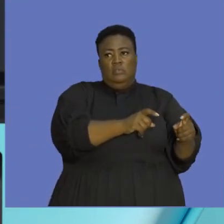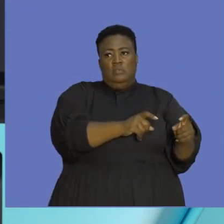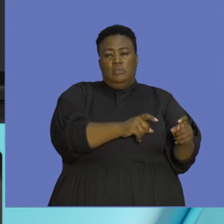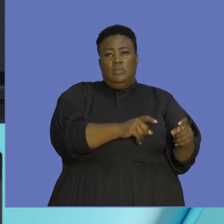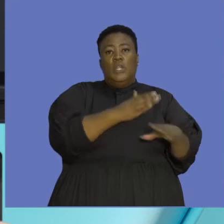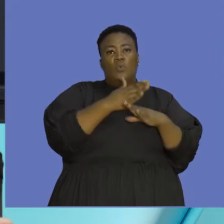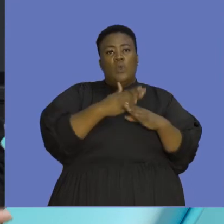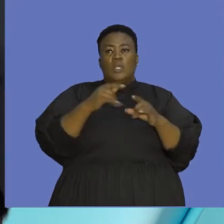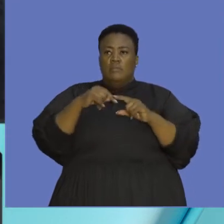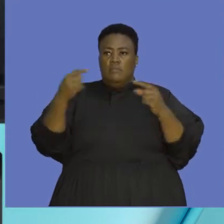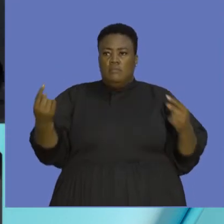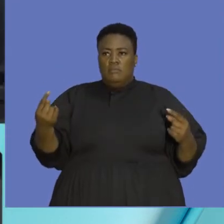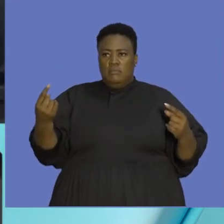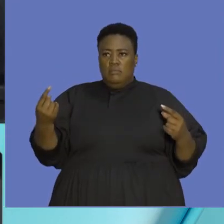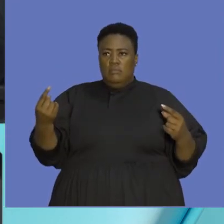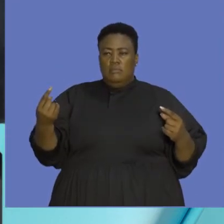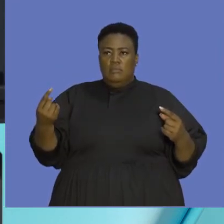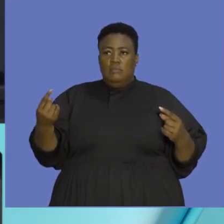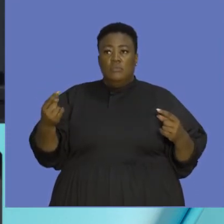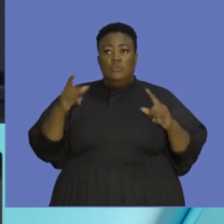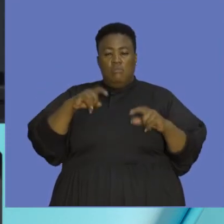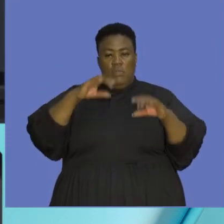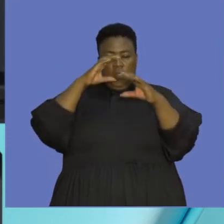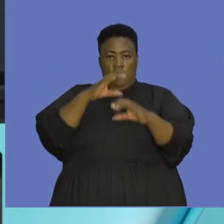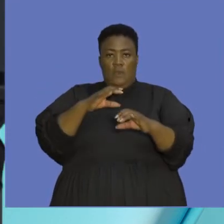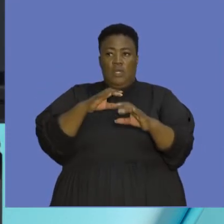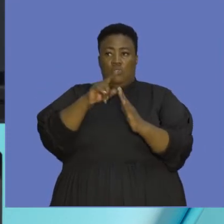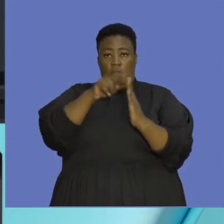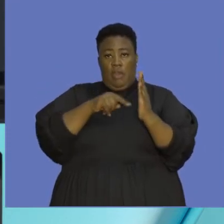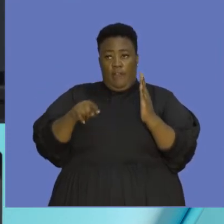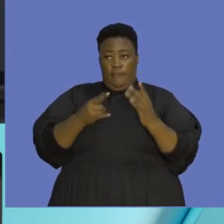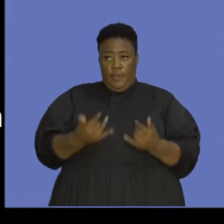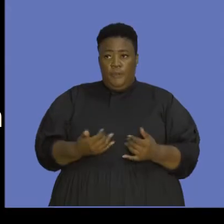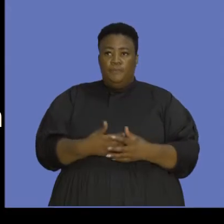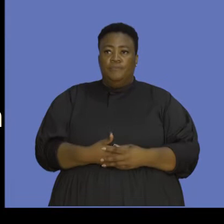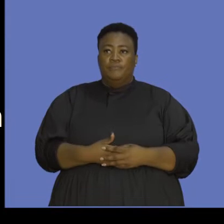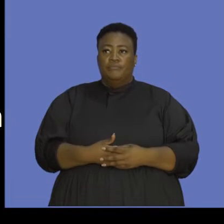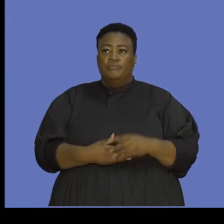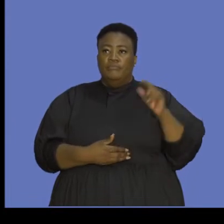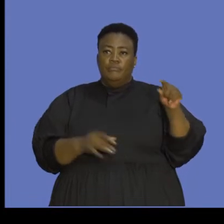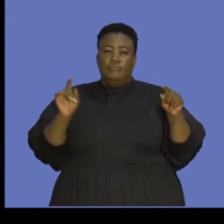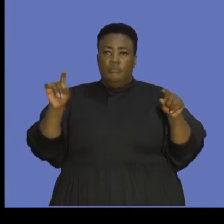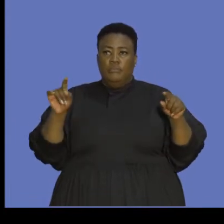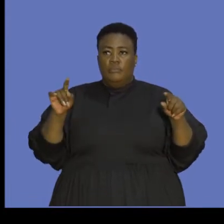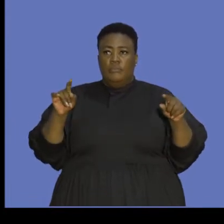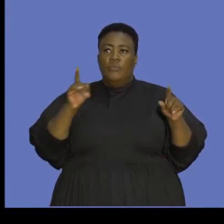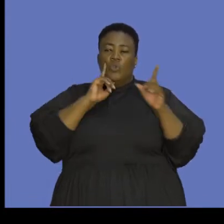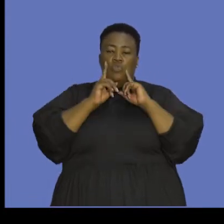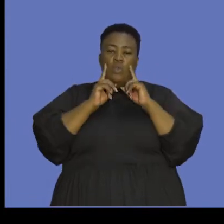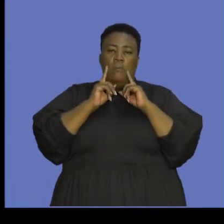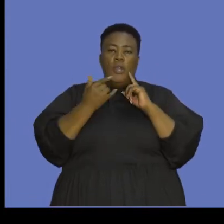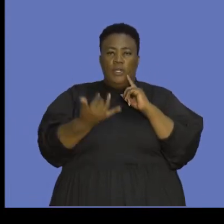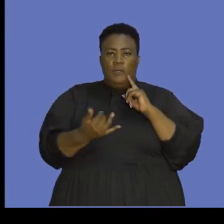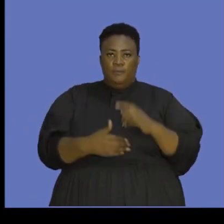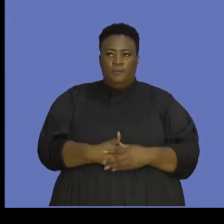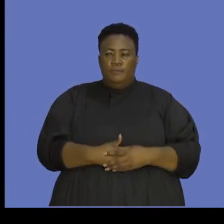bigger. Okay, it works in the opposite. We have to look at the graph. So, those are the